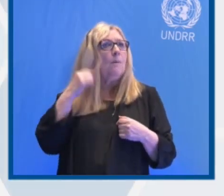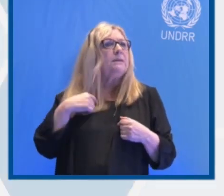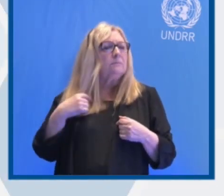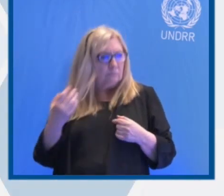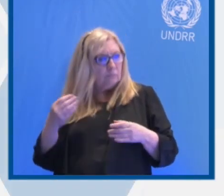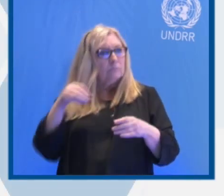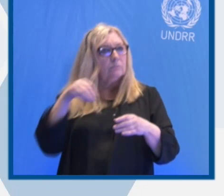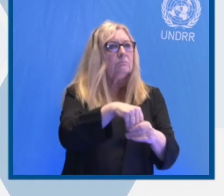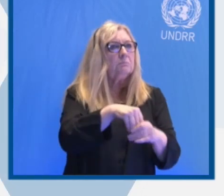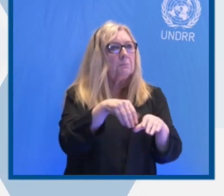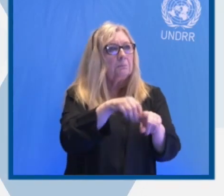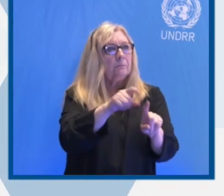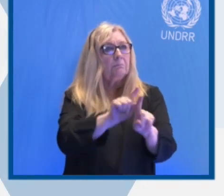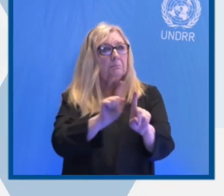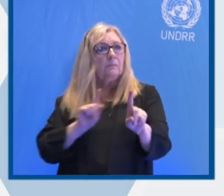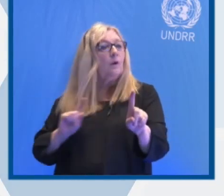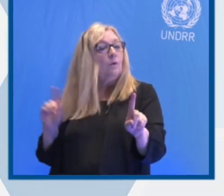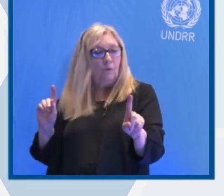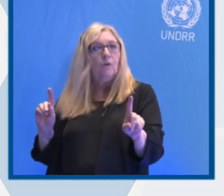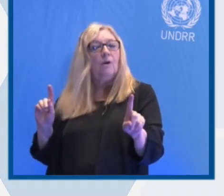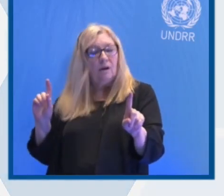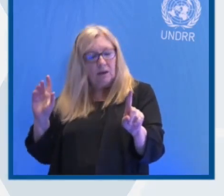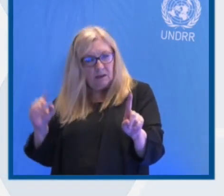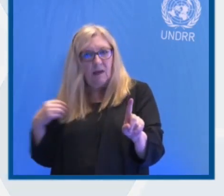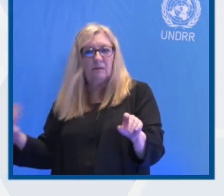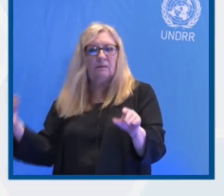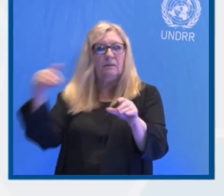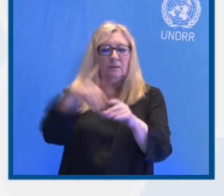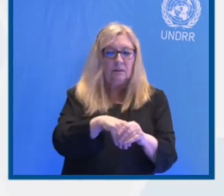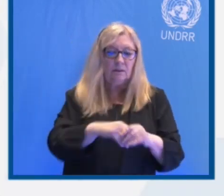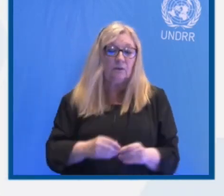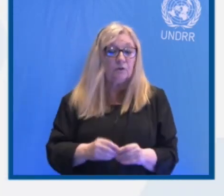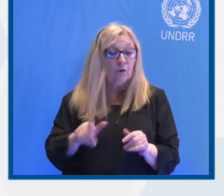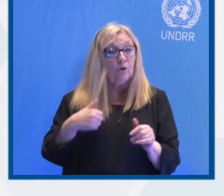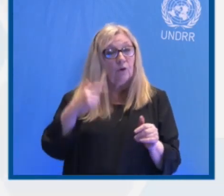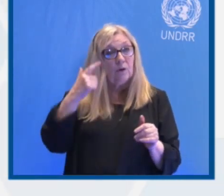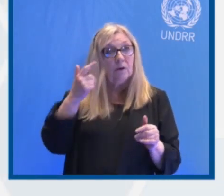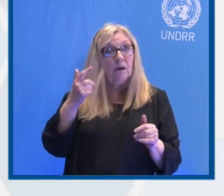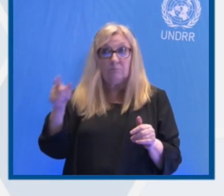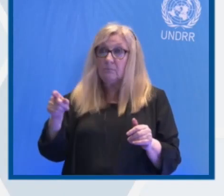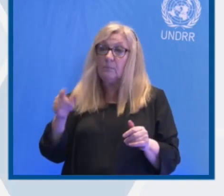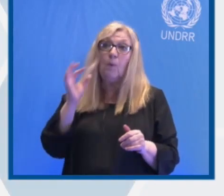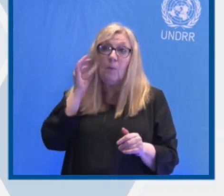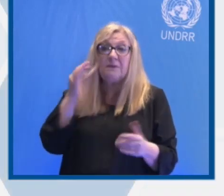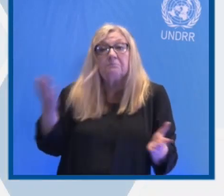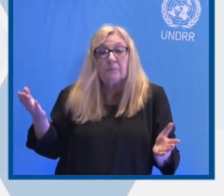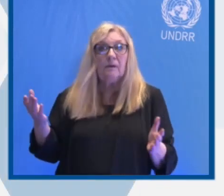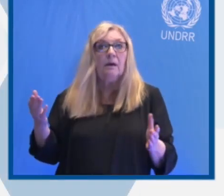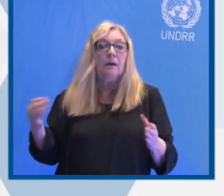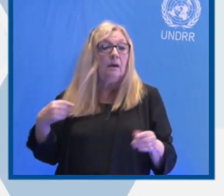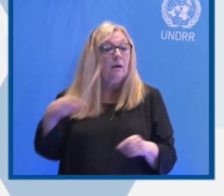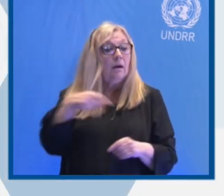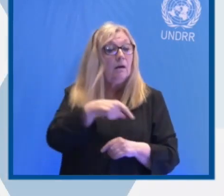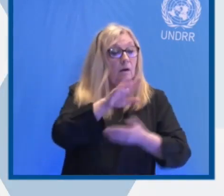very important in this, and also bringing them together right away from planning, design, and also to